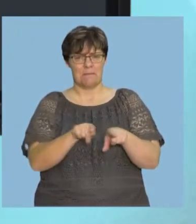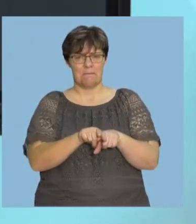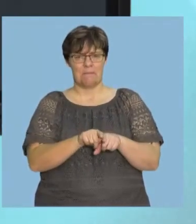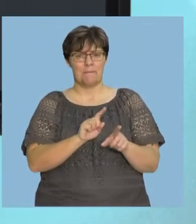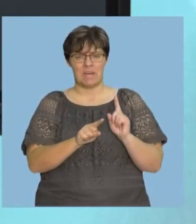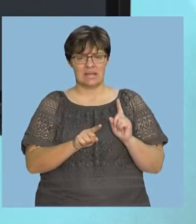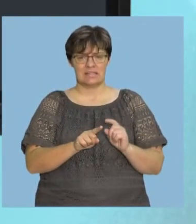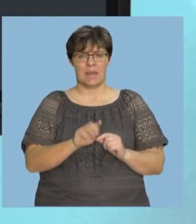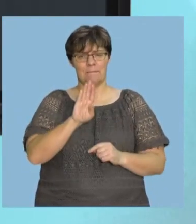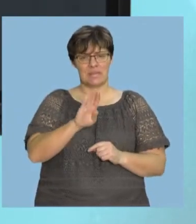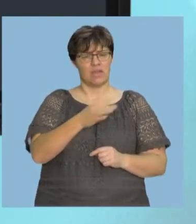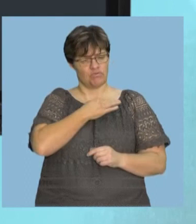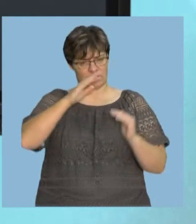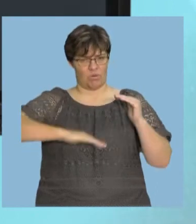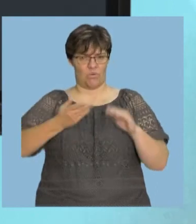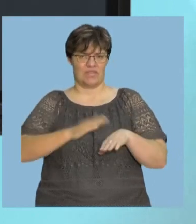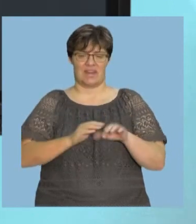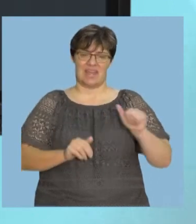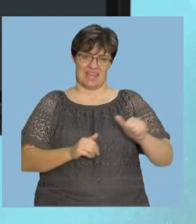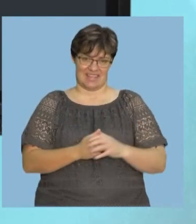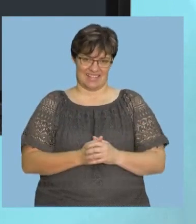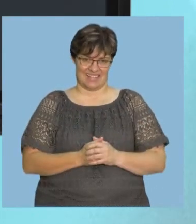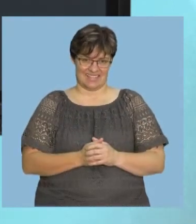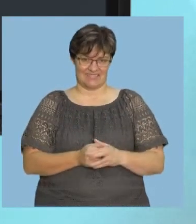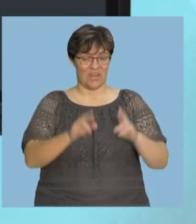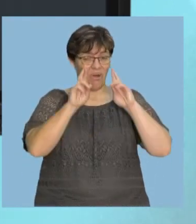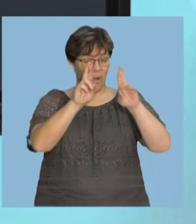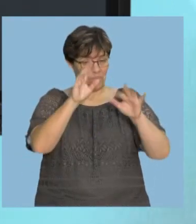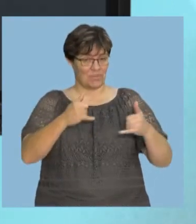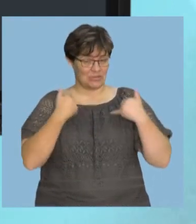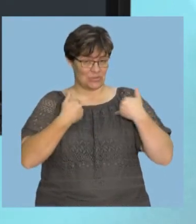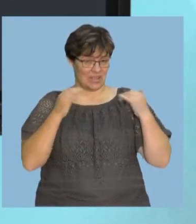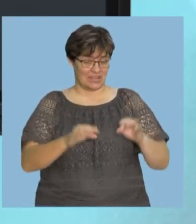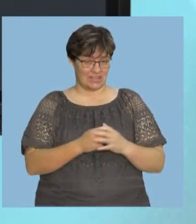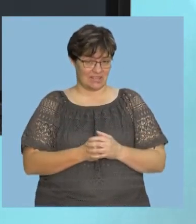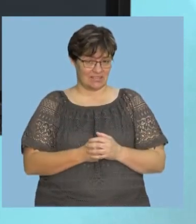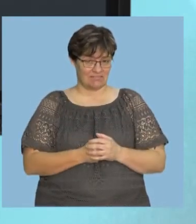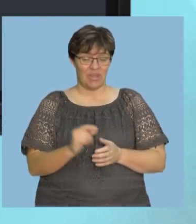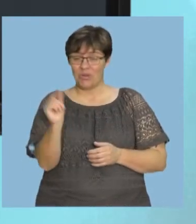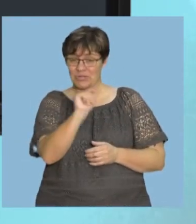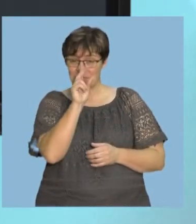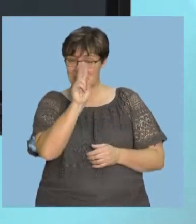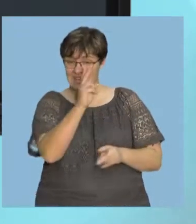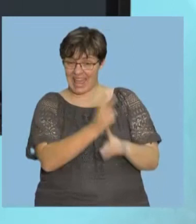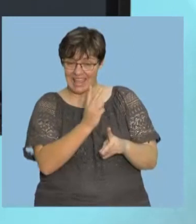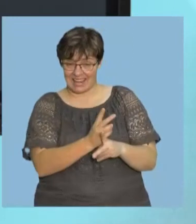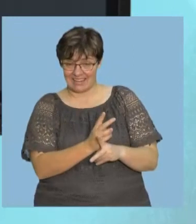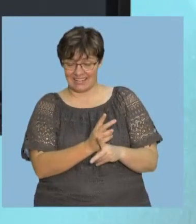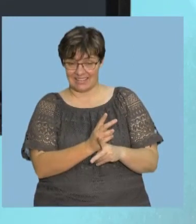to take A? Okay. Great, guys. I hope you enjoyed, and we hope to see you soon. And